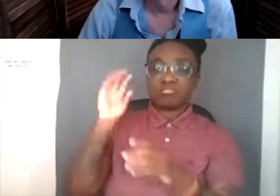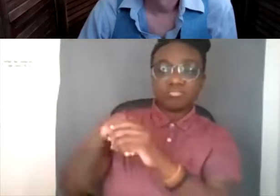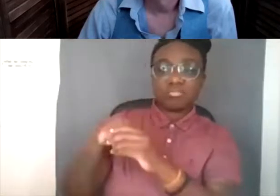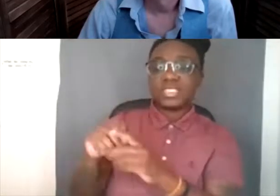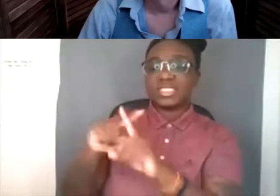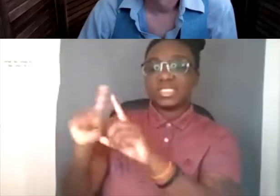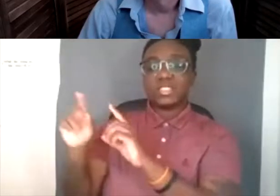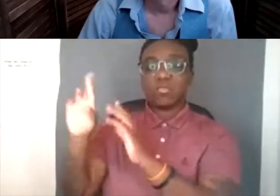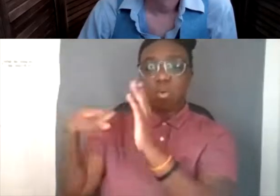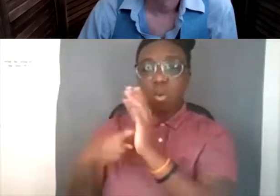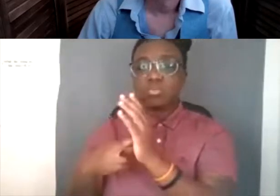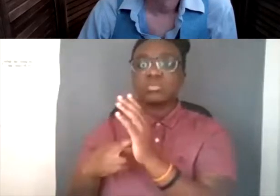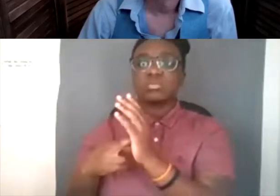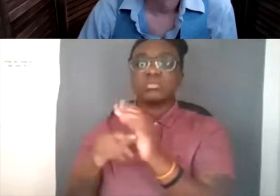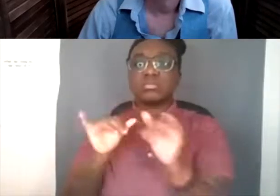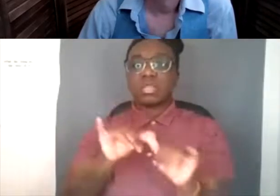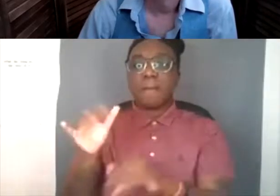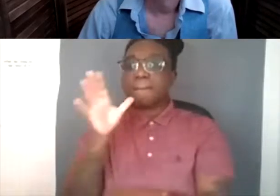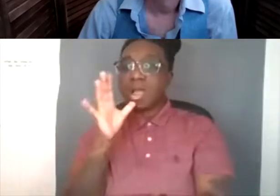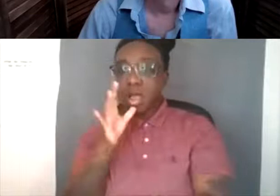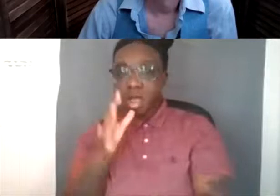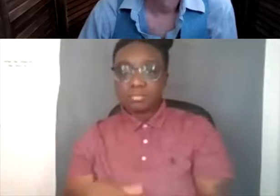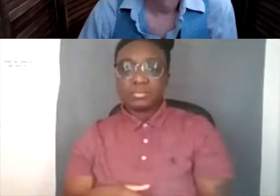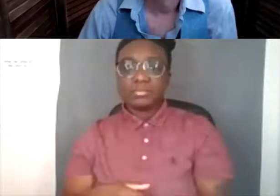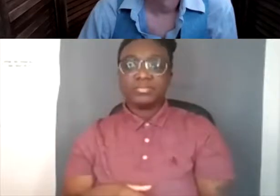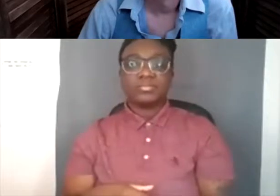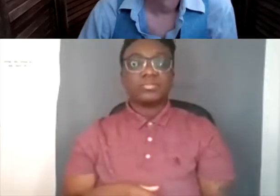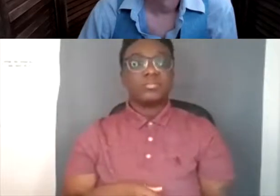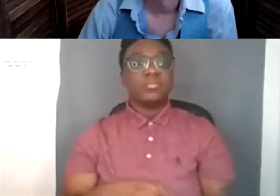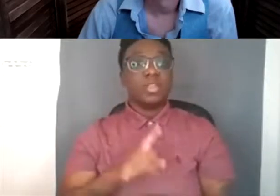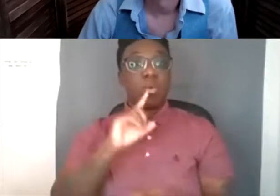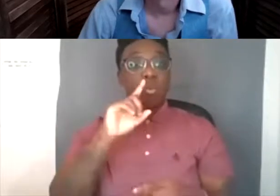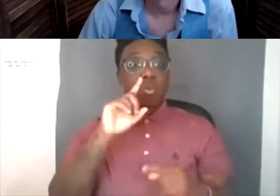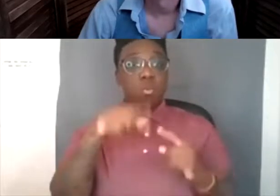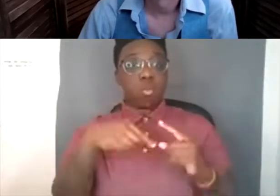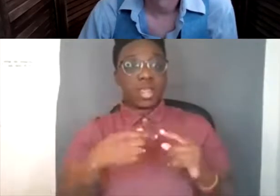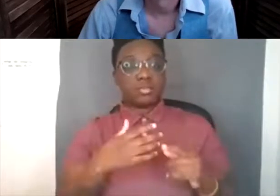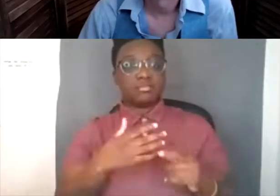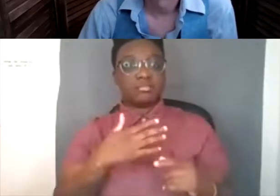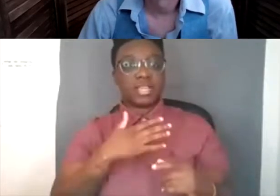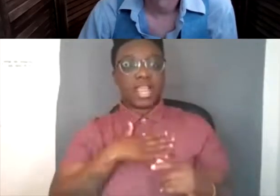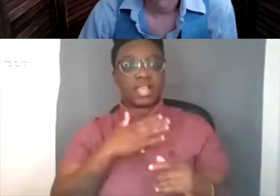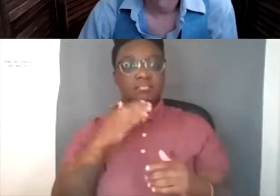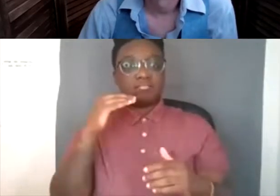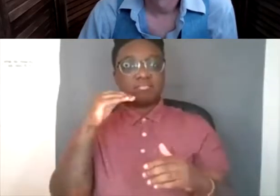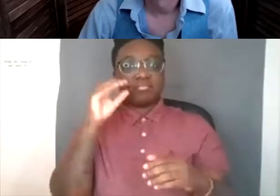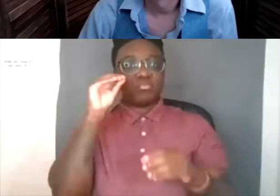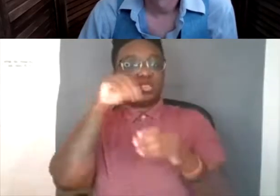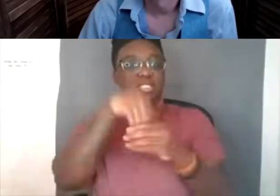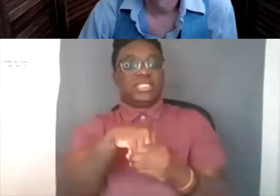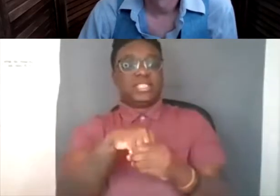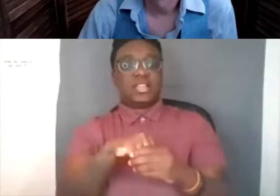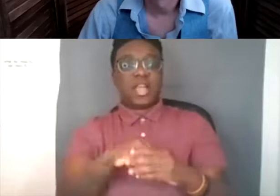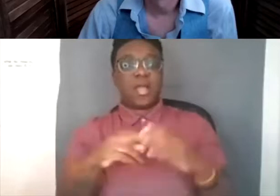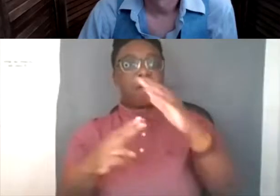characters, some a little more. I love big, you know, when I was on Brooklyn Bridge, now all of a sudden I'm being